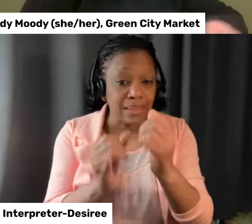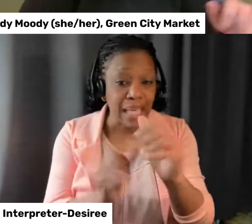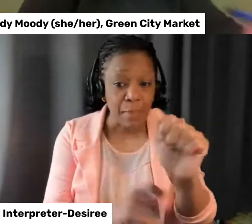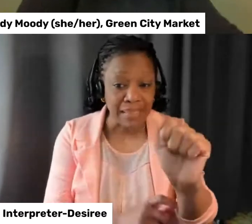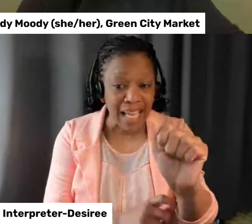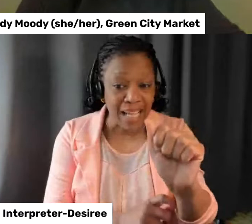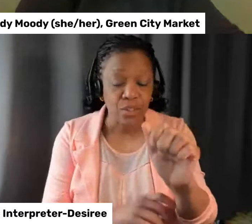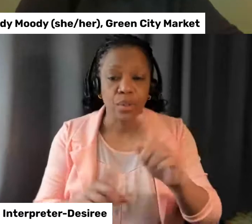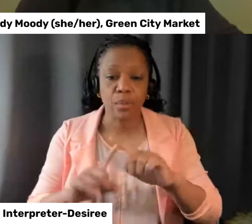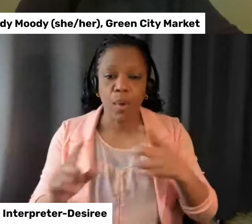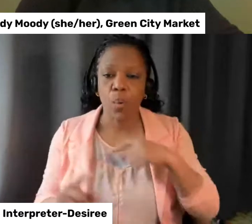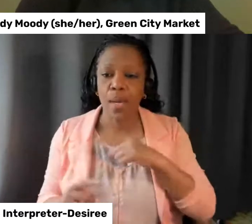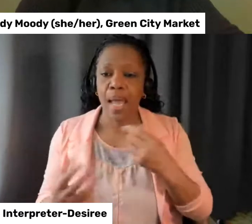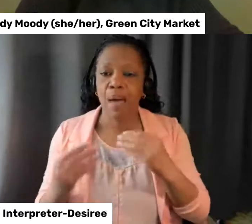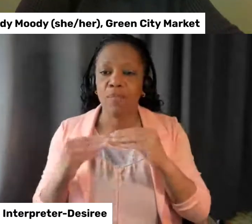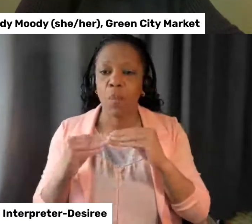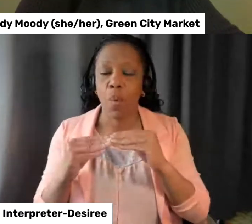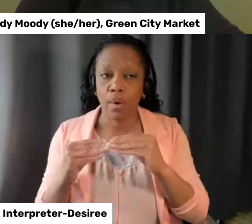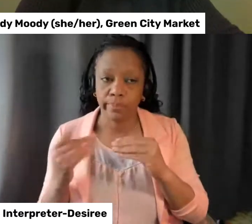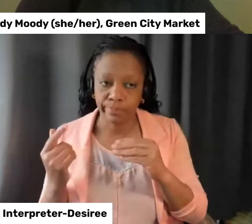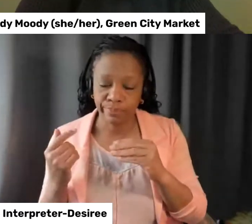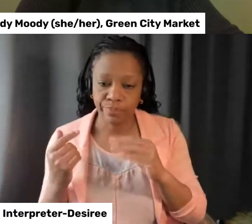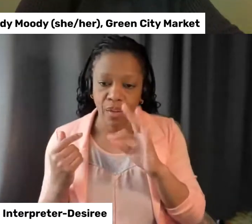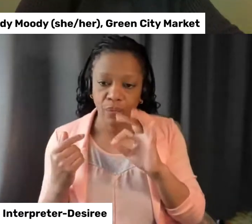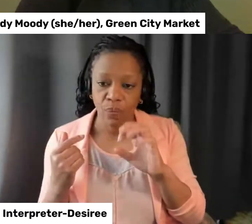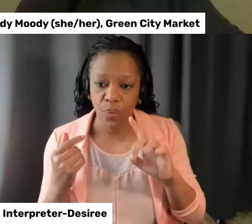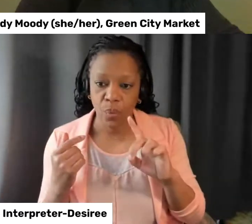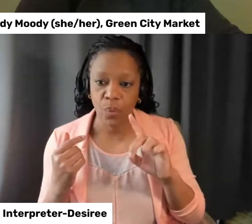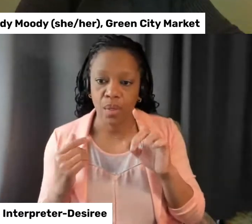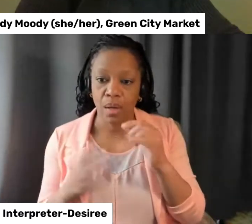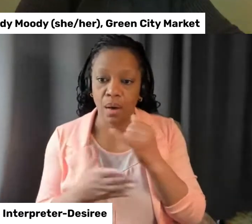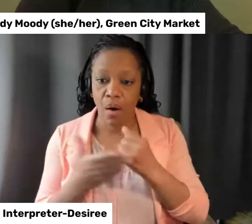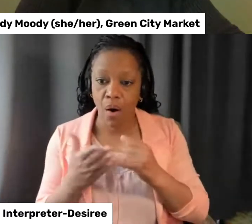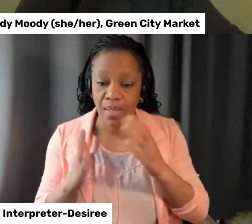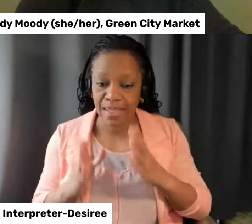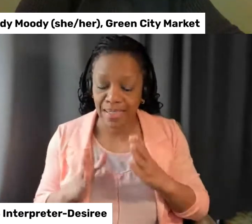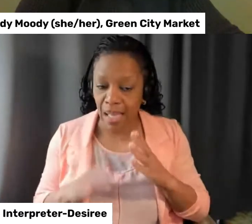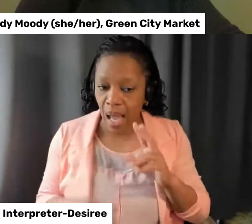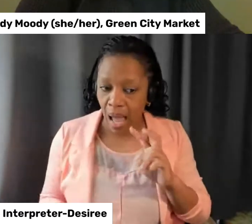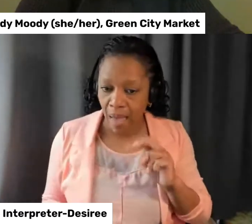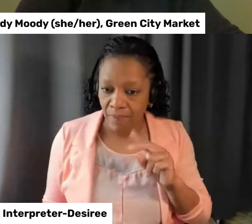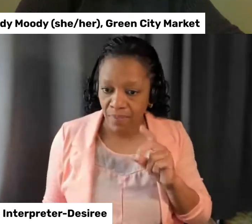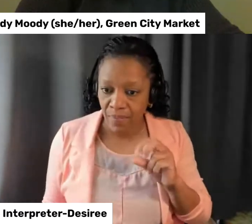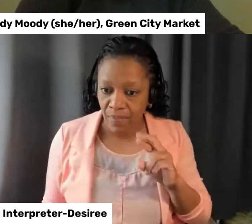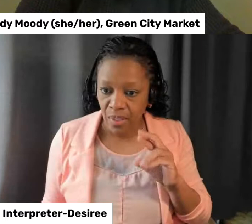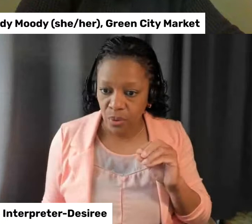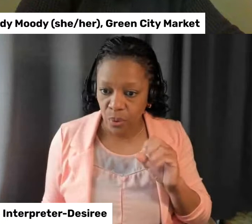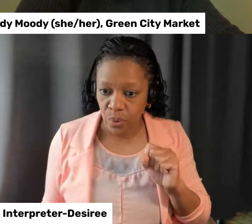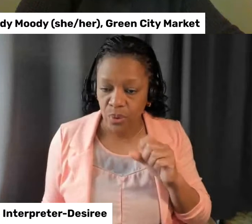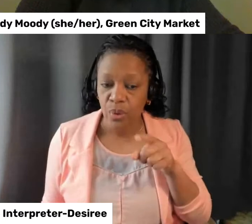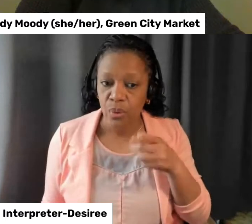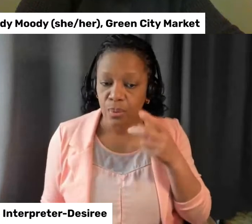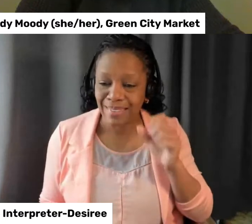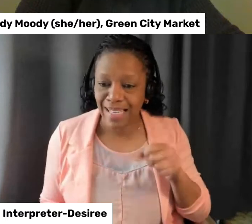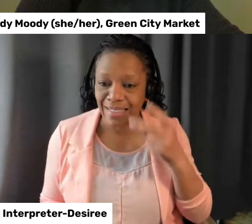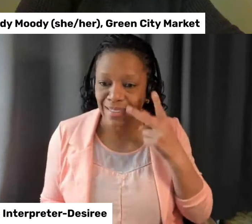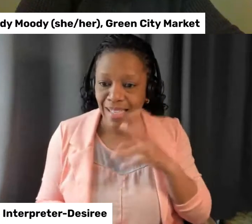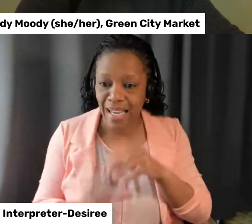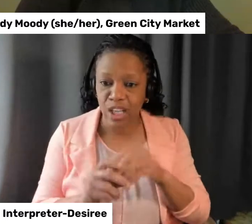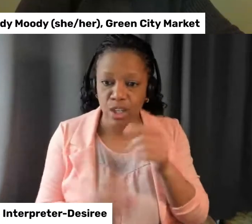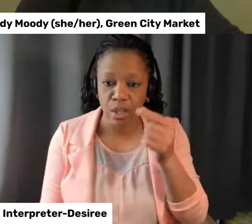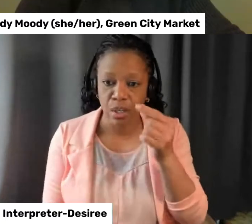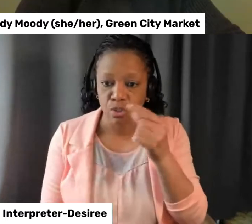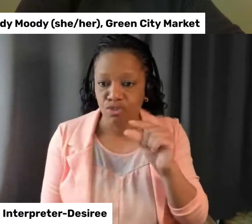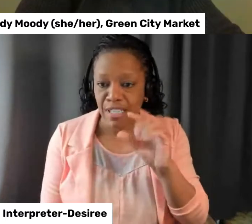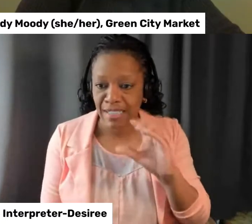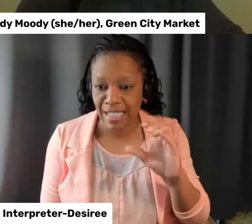of farm and food artisan vendors that you'd see at Green City. Um, but we've always been focused on food